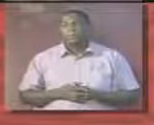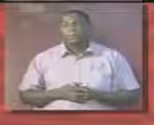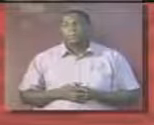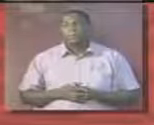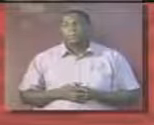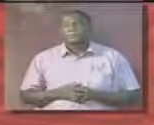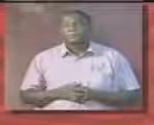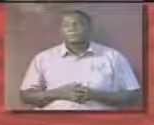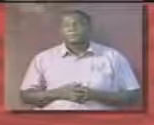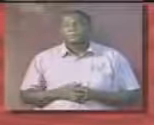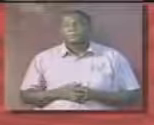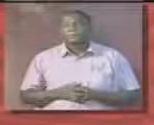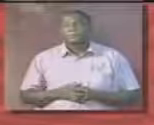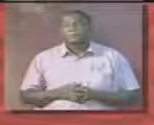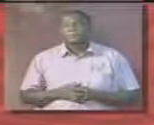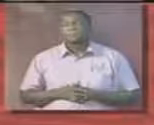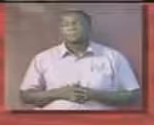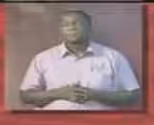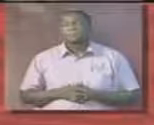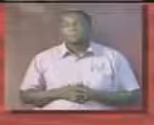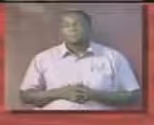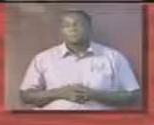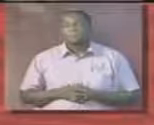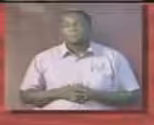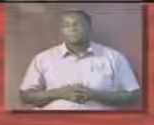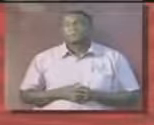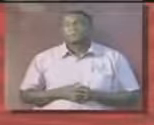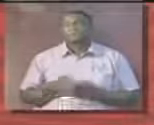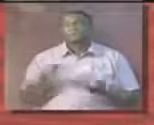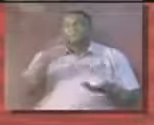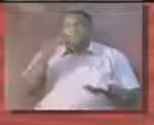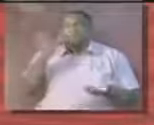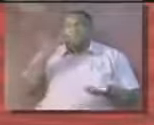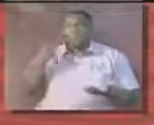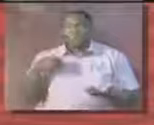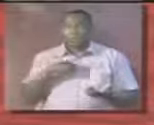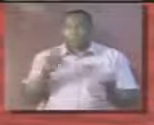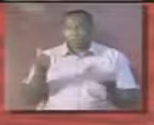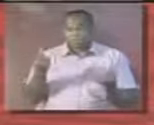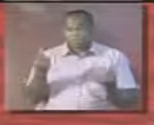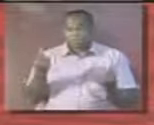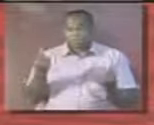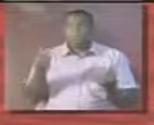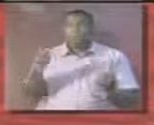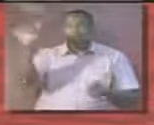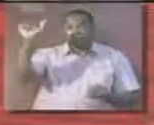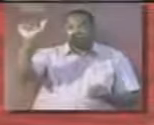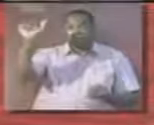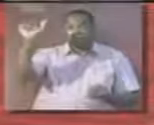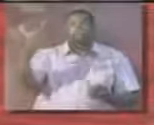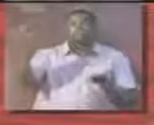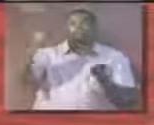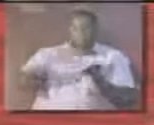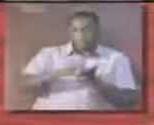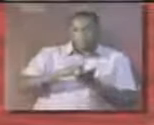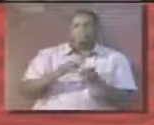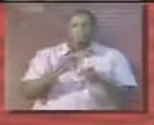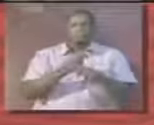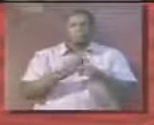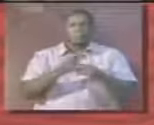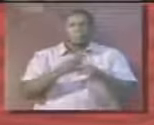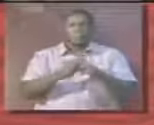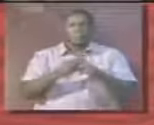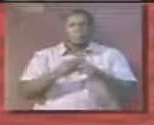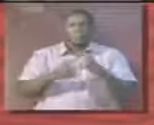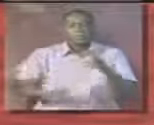contingency measure. And yesterday we activated or reoperationalized the Arima General Hospital and added